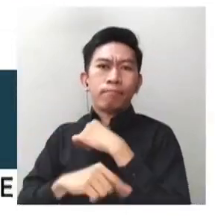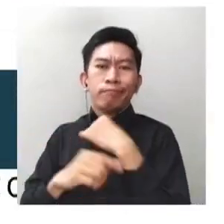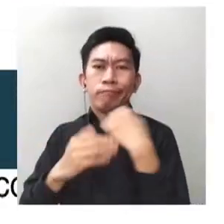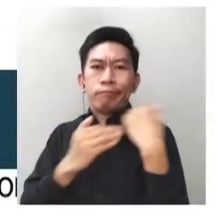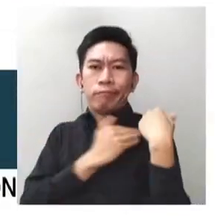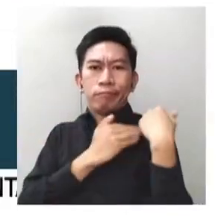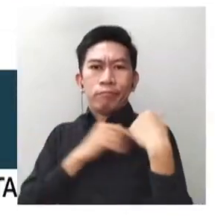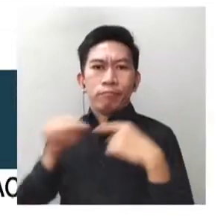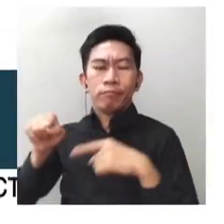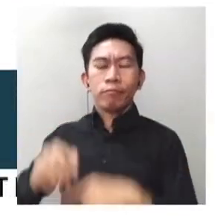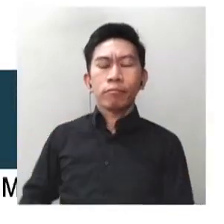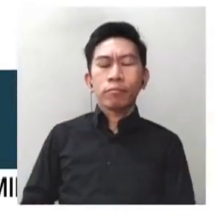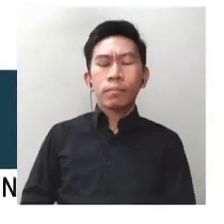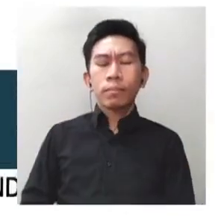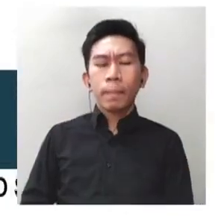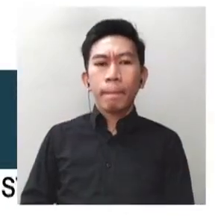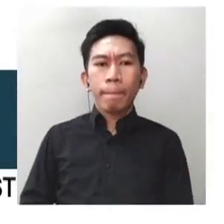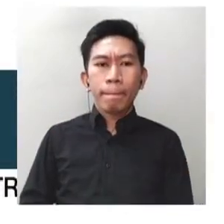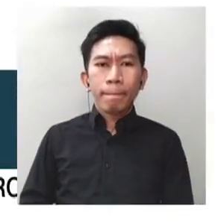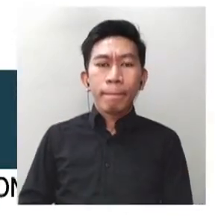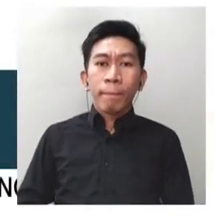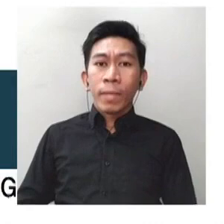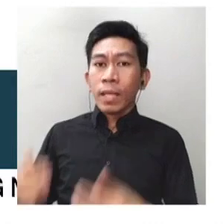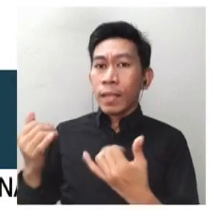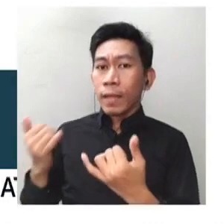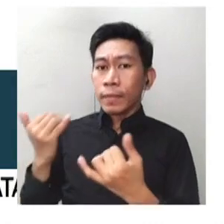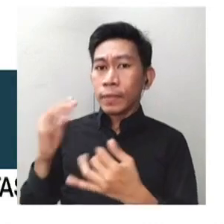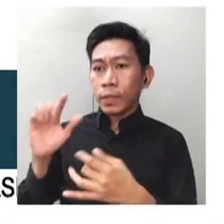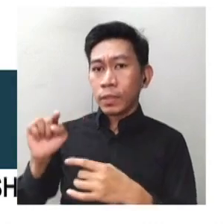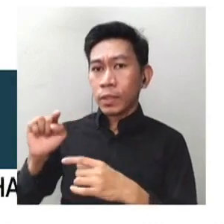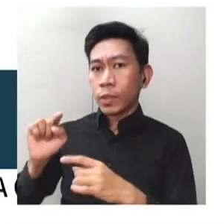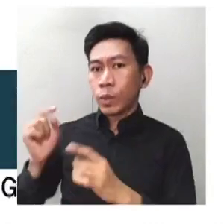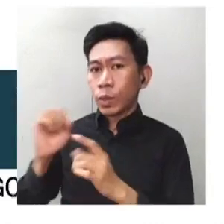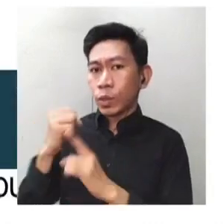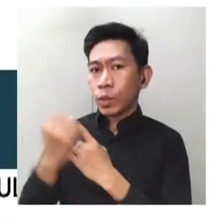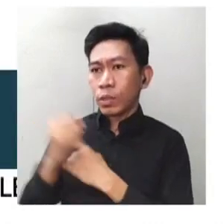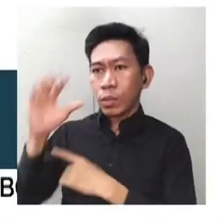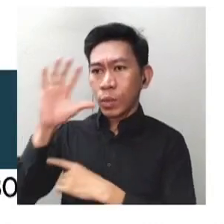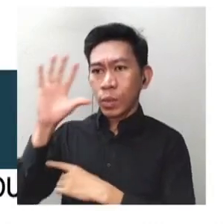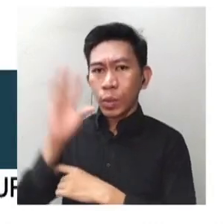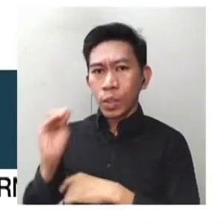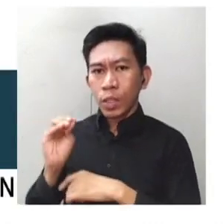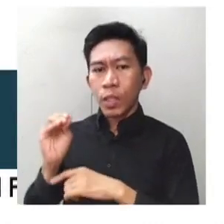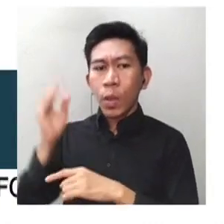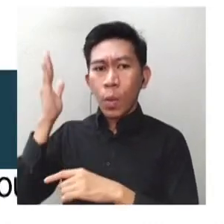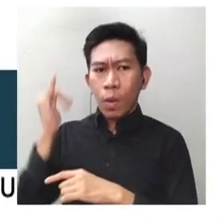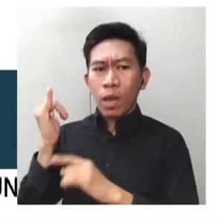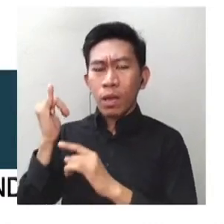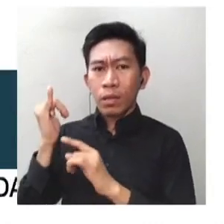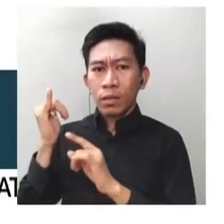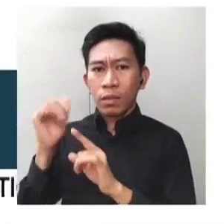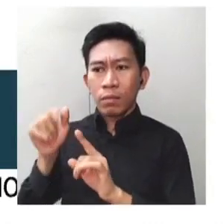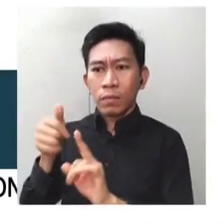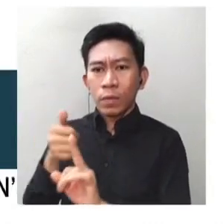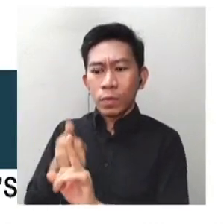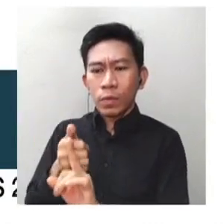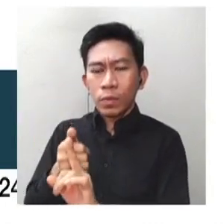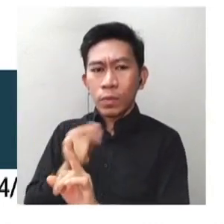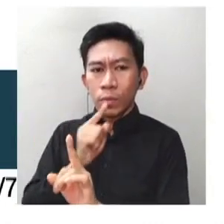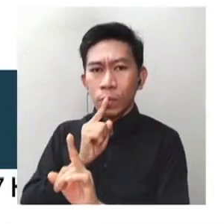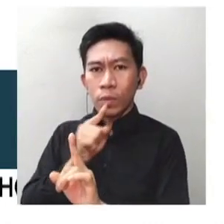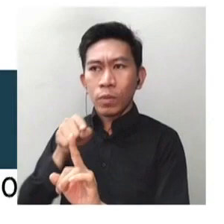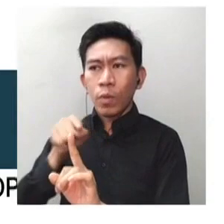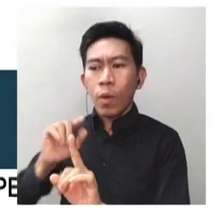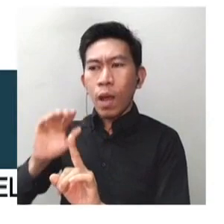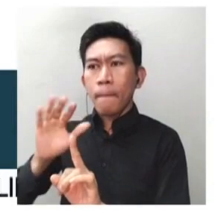Another factor that makes it unique, being a child of activists, right? You can say that it's par for the course.